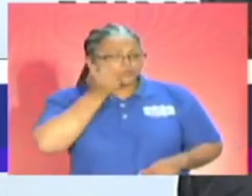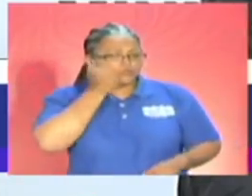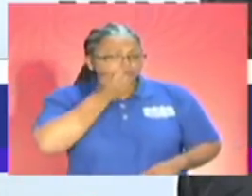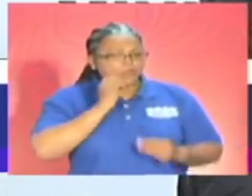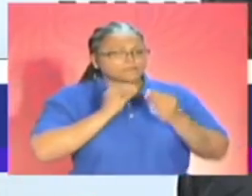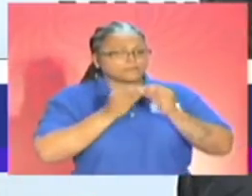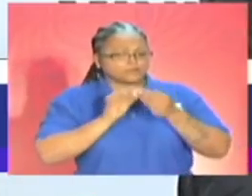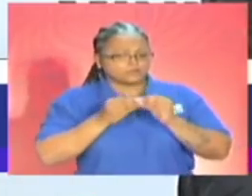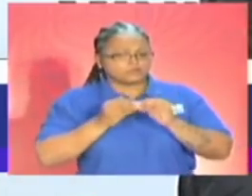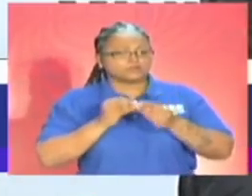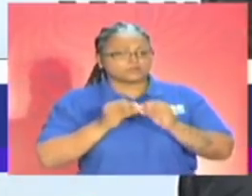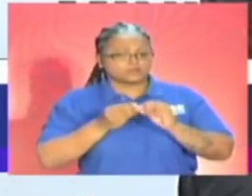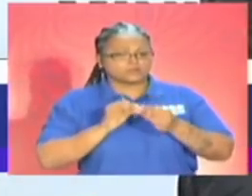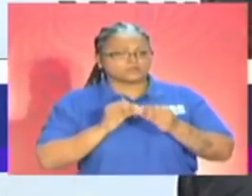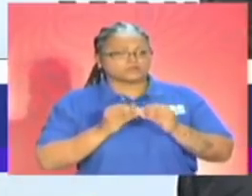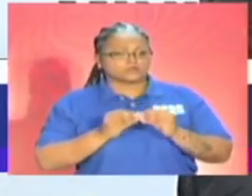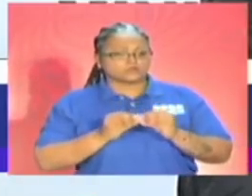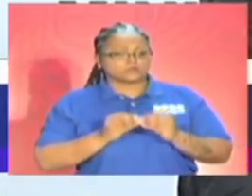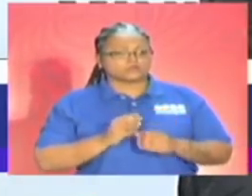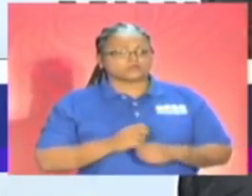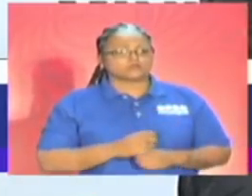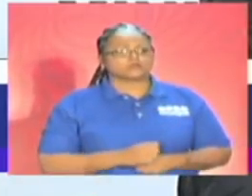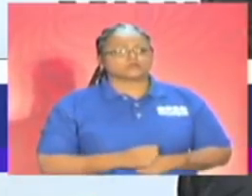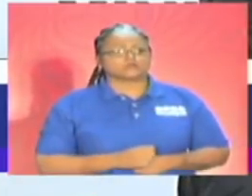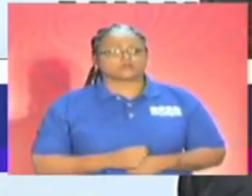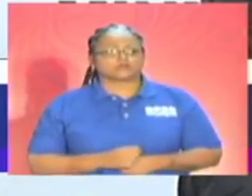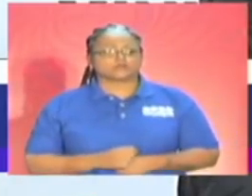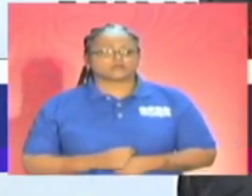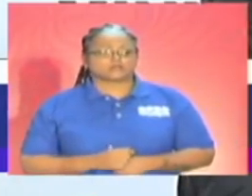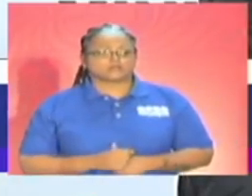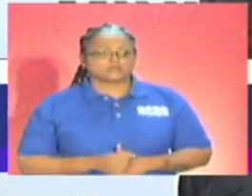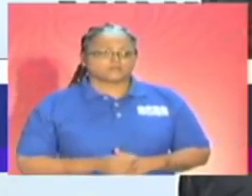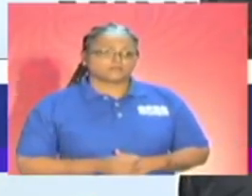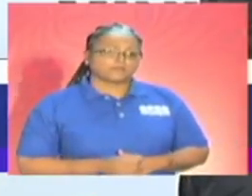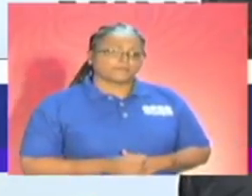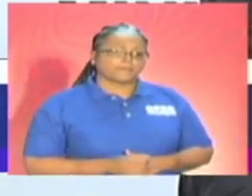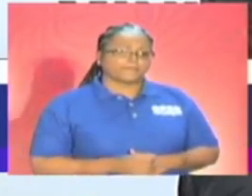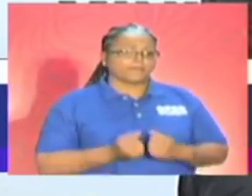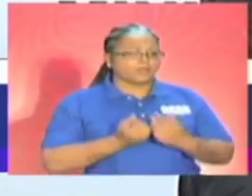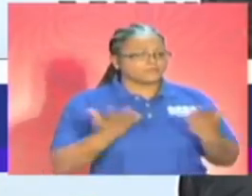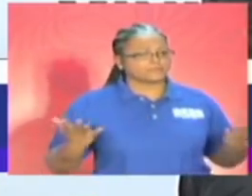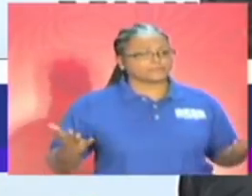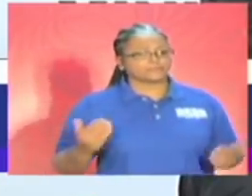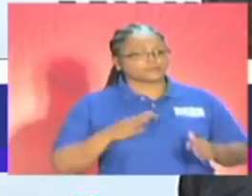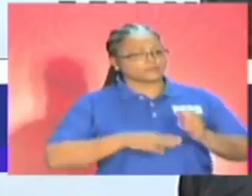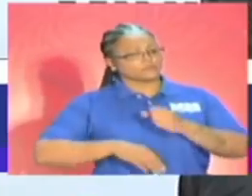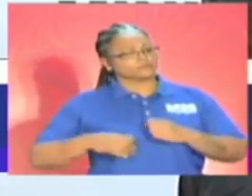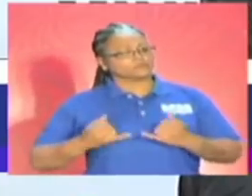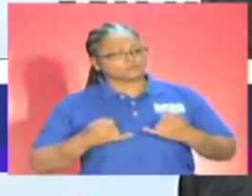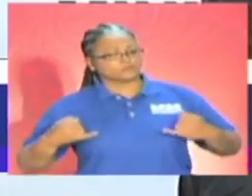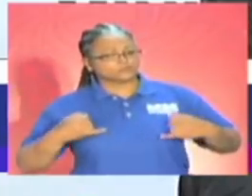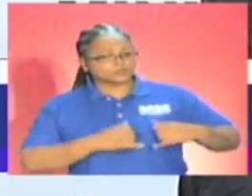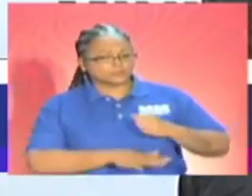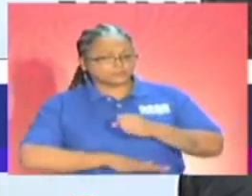week ago, a little less than that, the daily updates on the bottom. So you'd see total adults vaccinated with first dose,